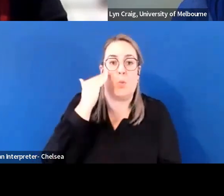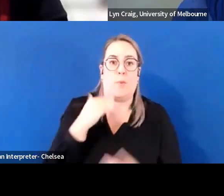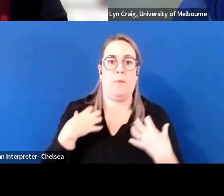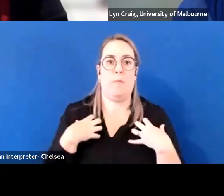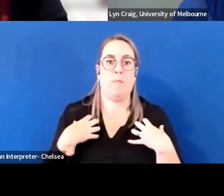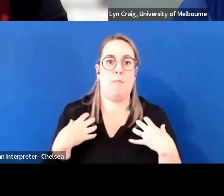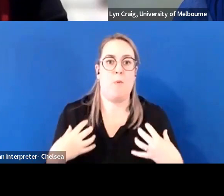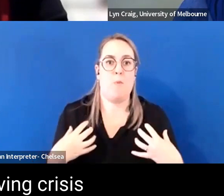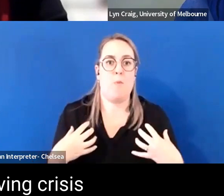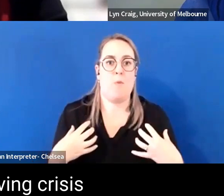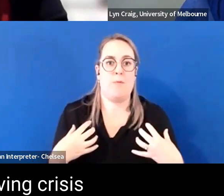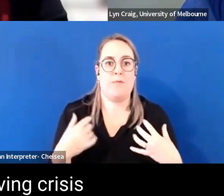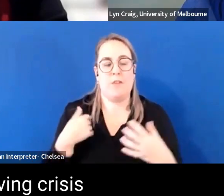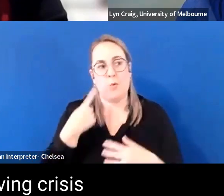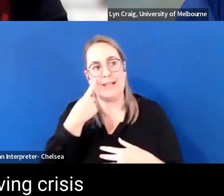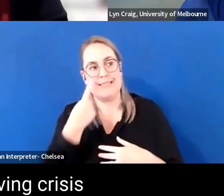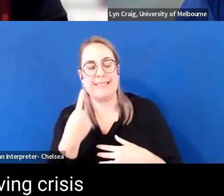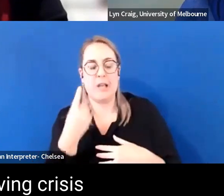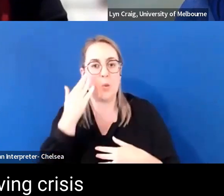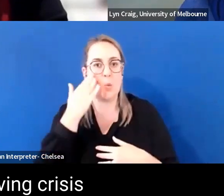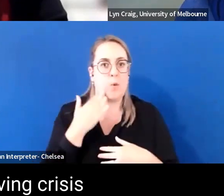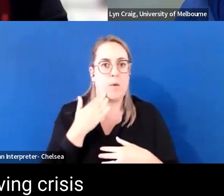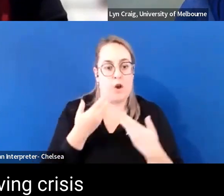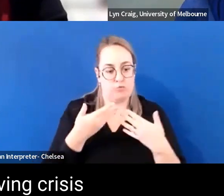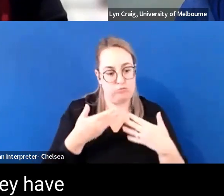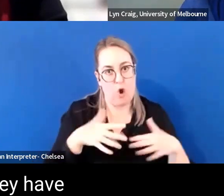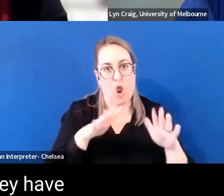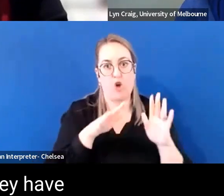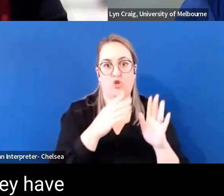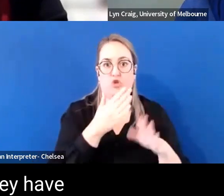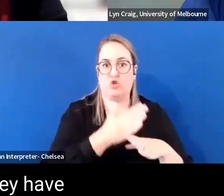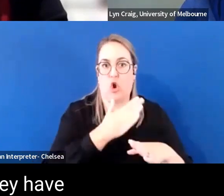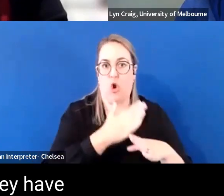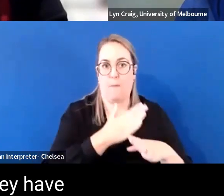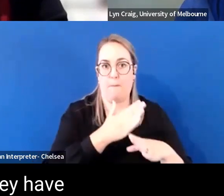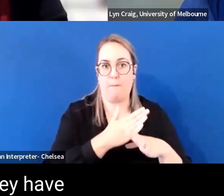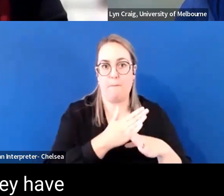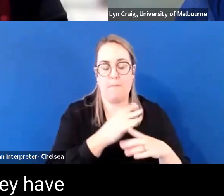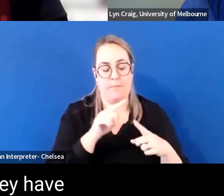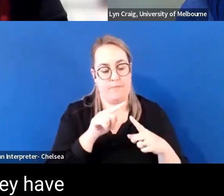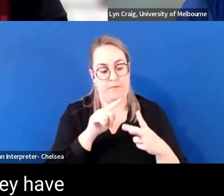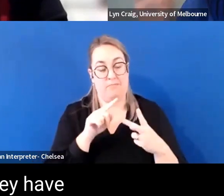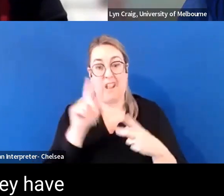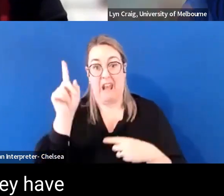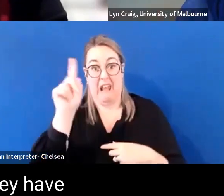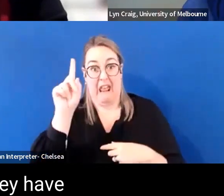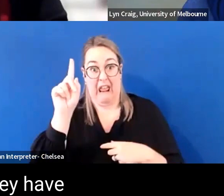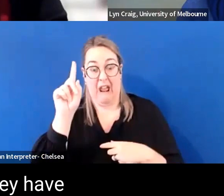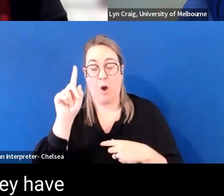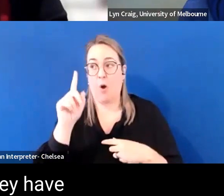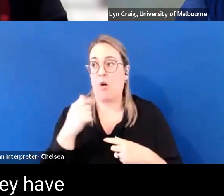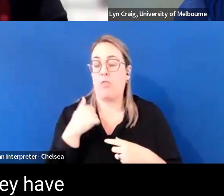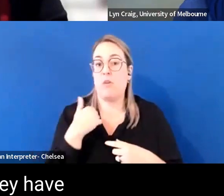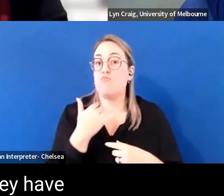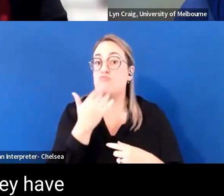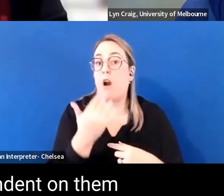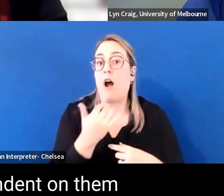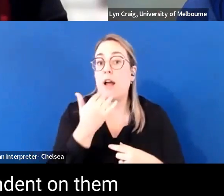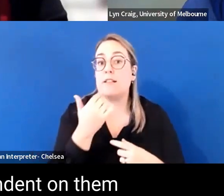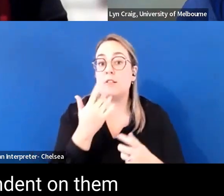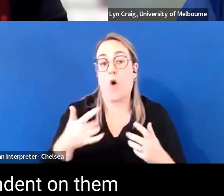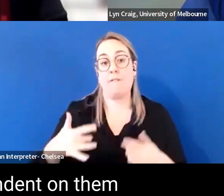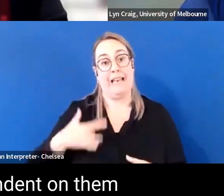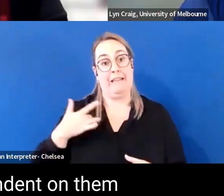jobs. The cost of living crisis is affecting women more because they have more to